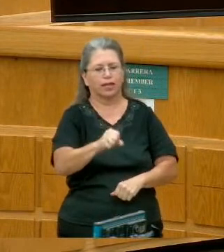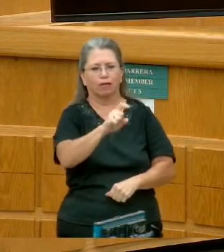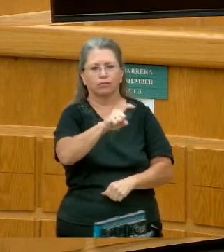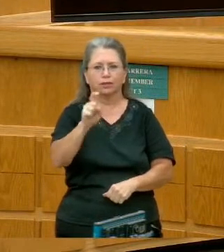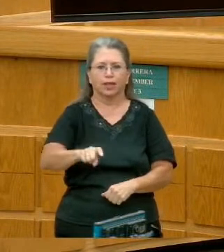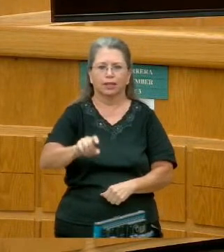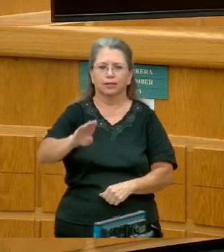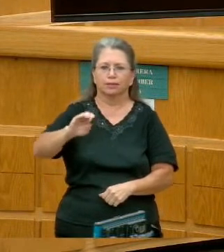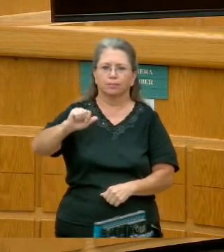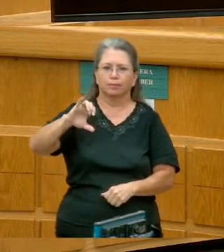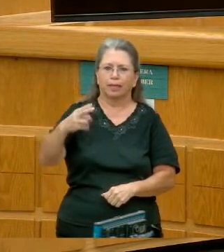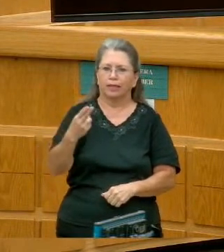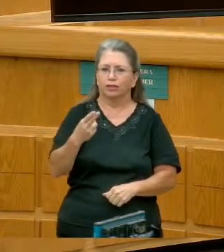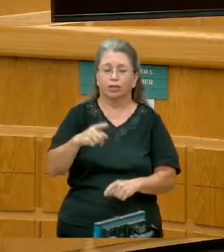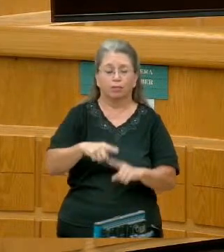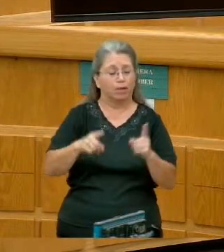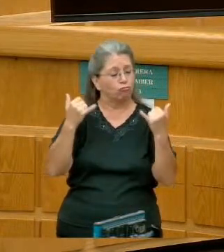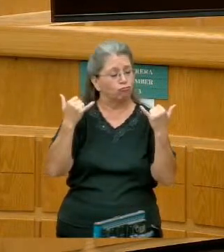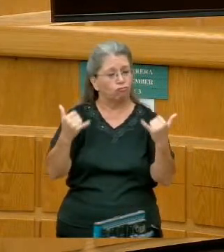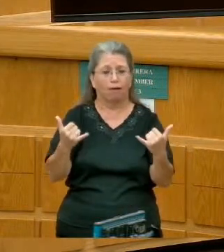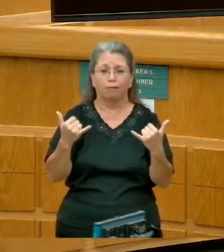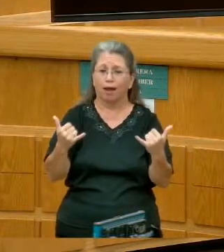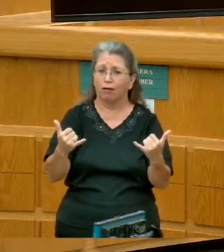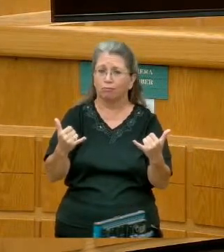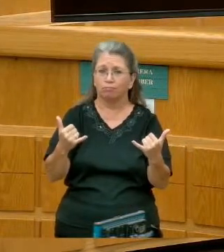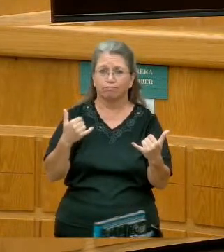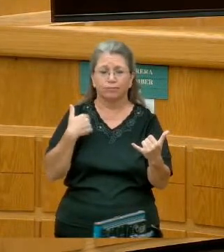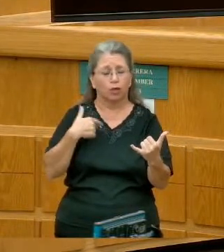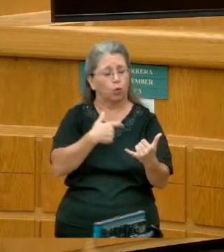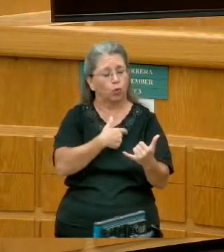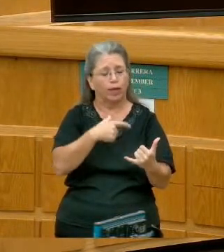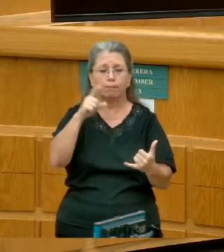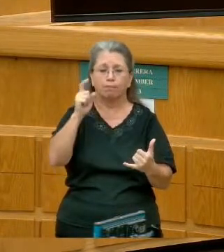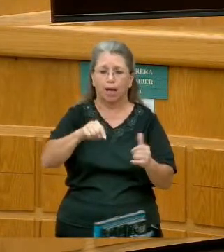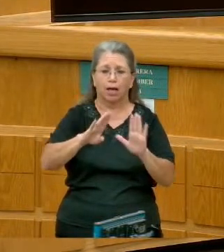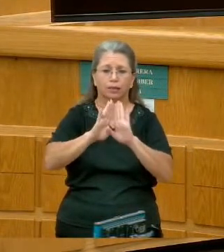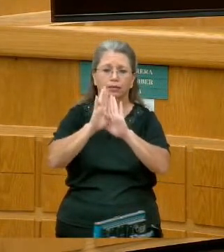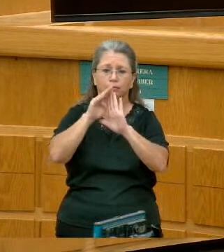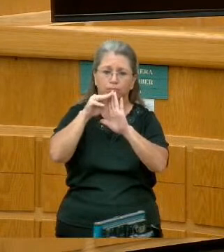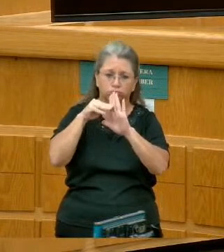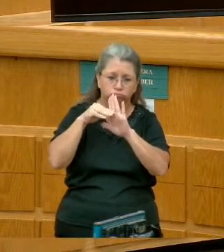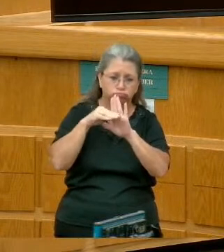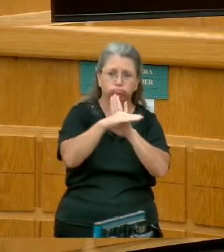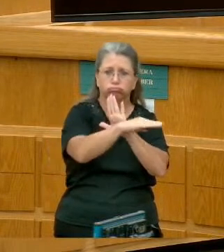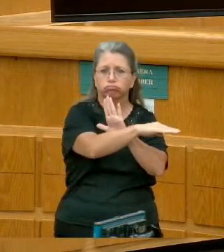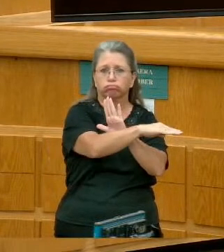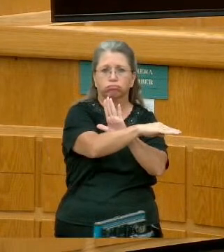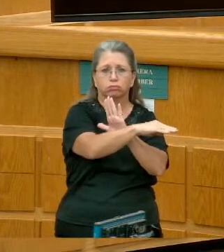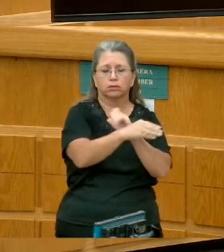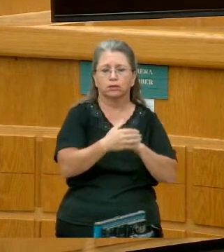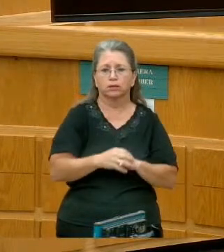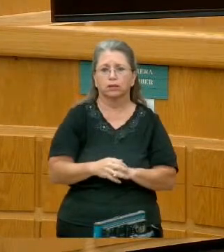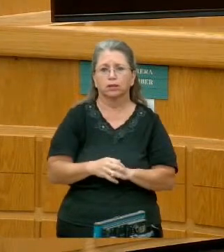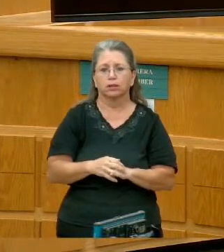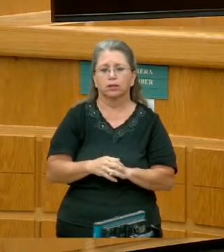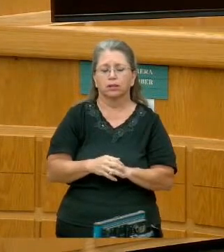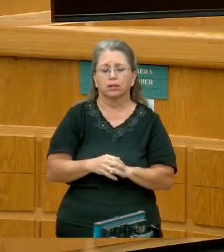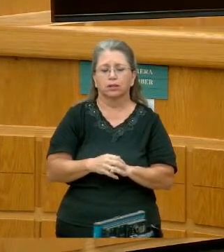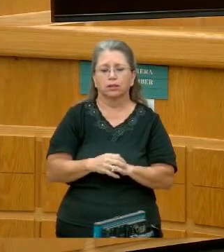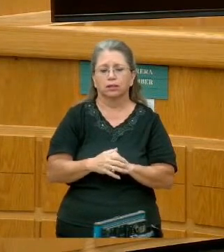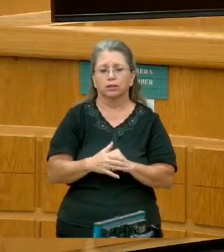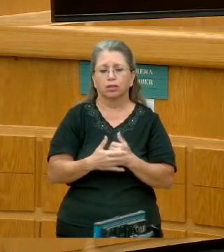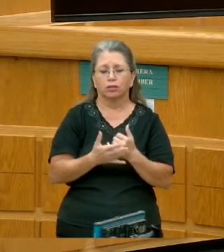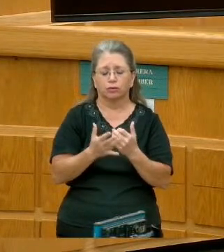beaches. But right now, we need to level off. And so, from our friends in